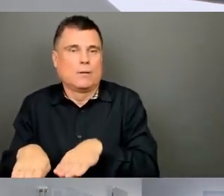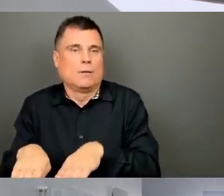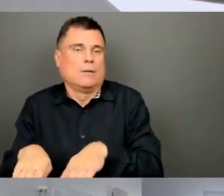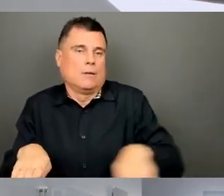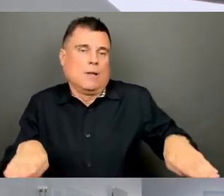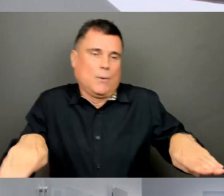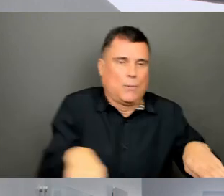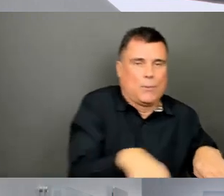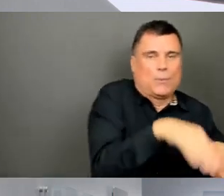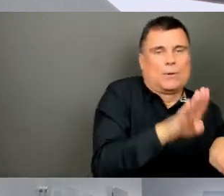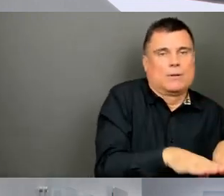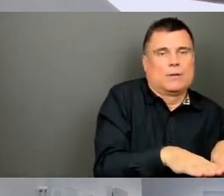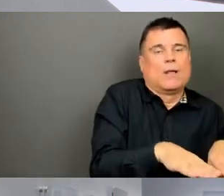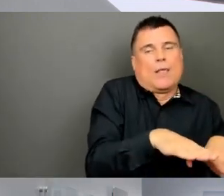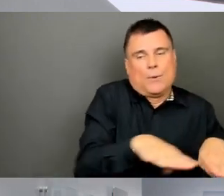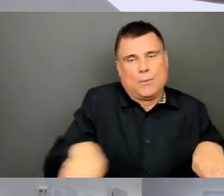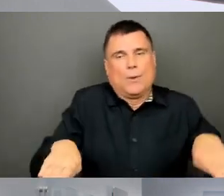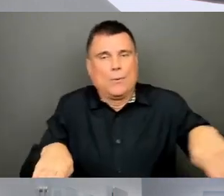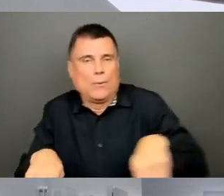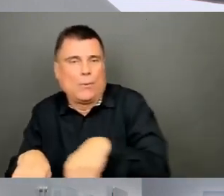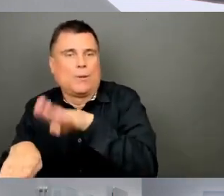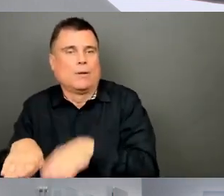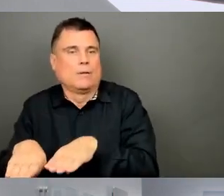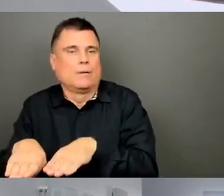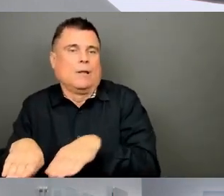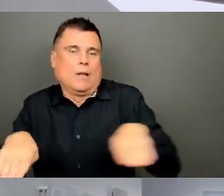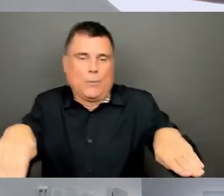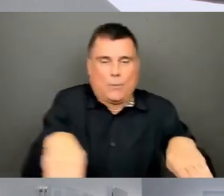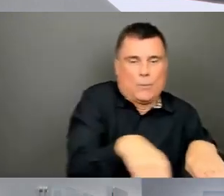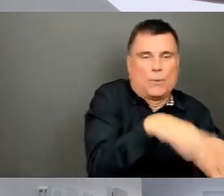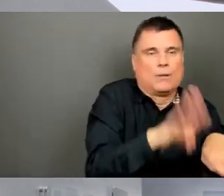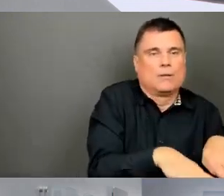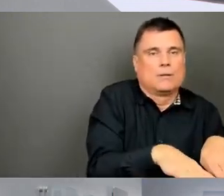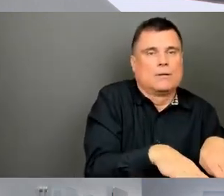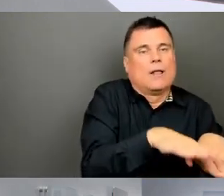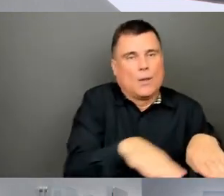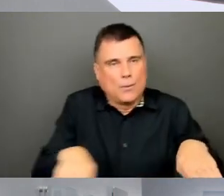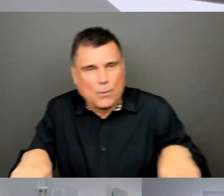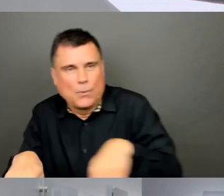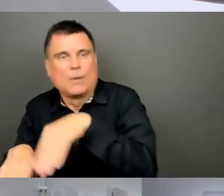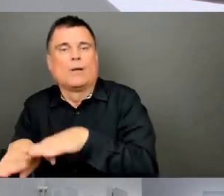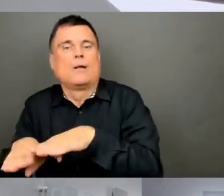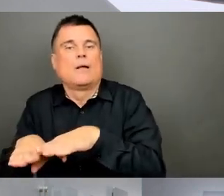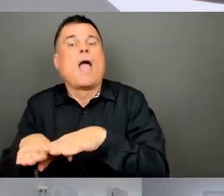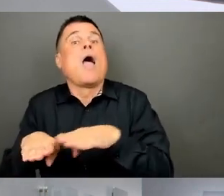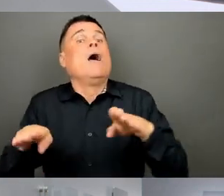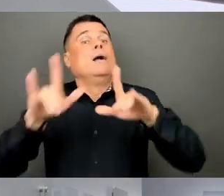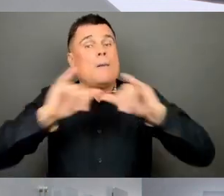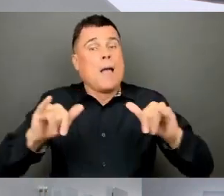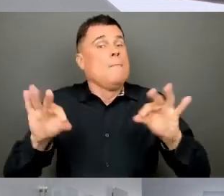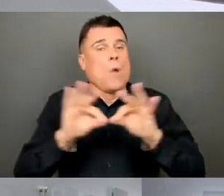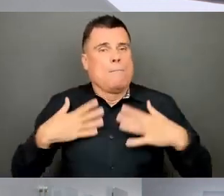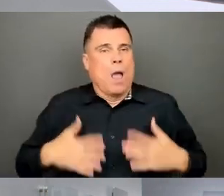stepping, dragging, touch, step, touch, step, dragging that toe, touch, touch. Always keeping that